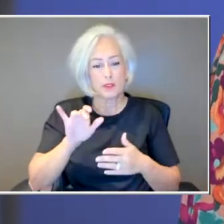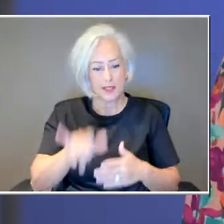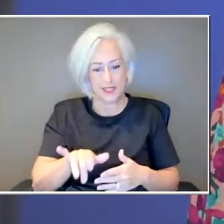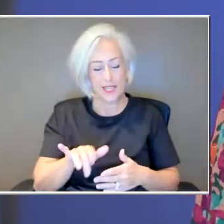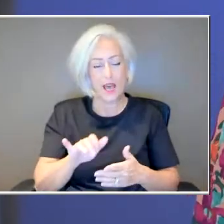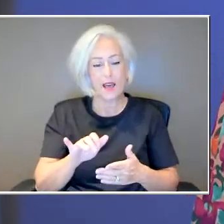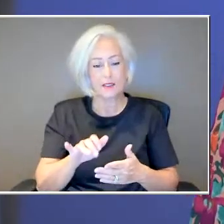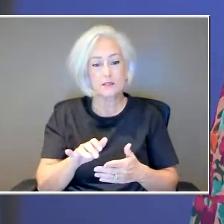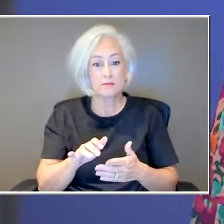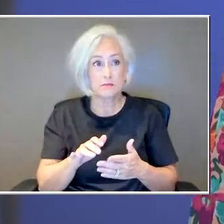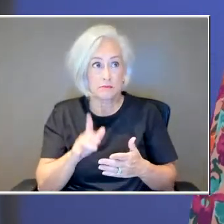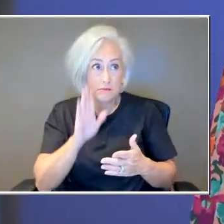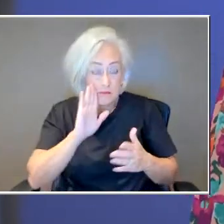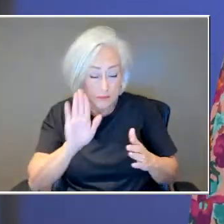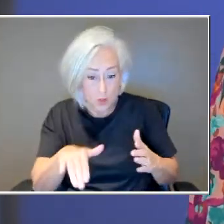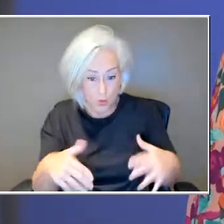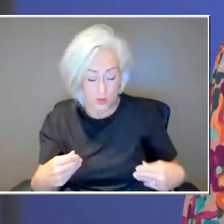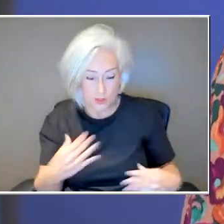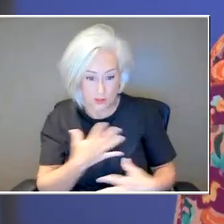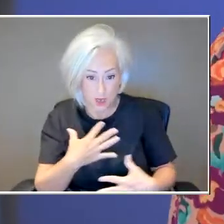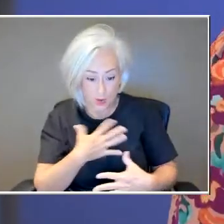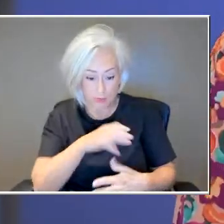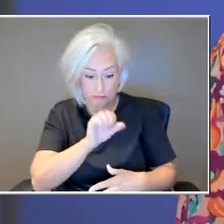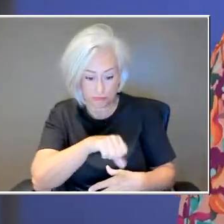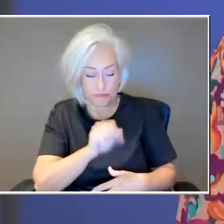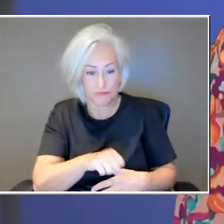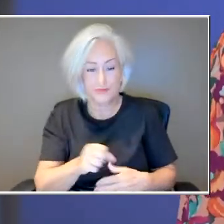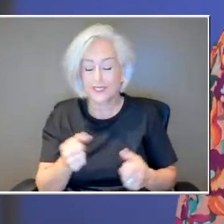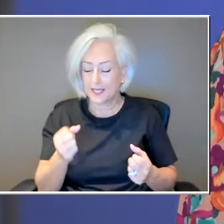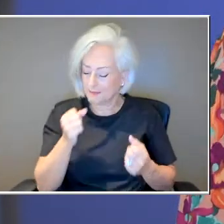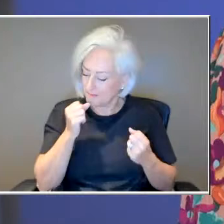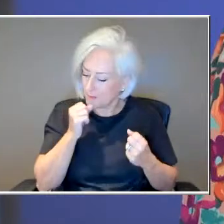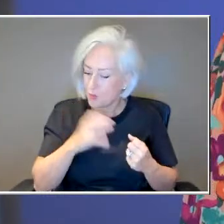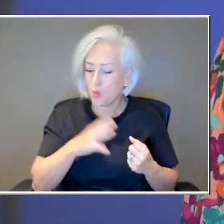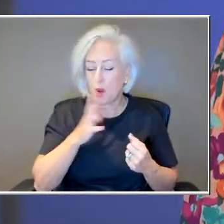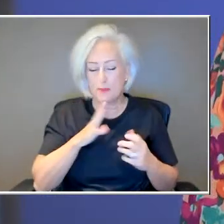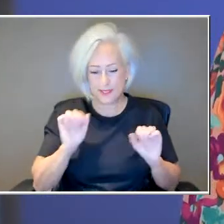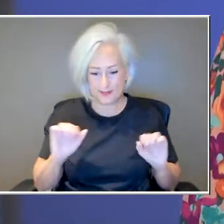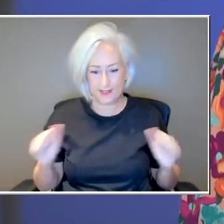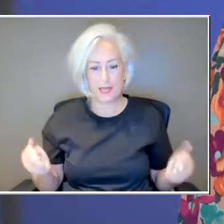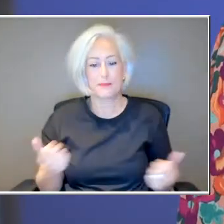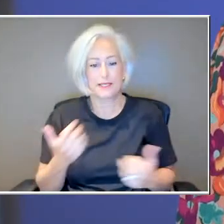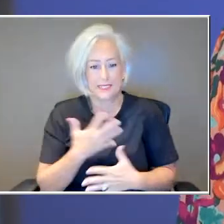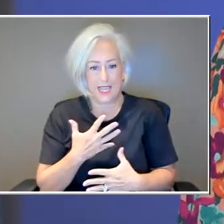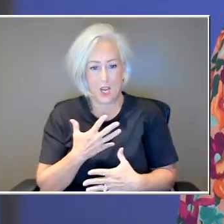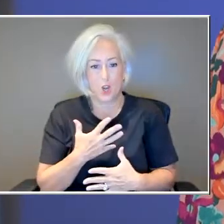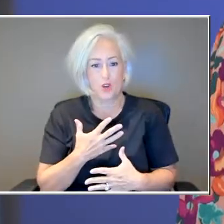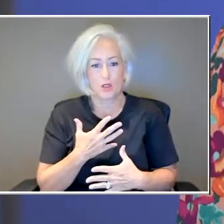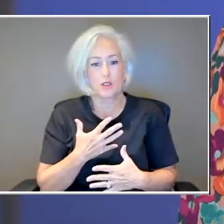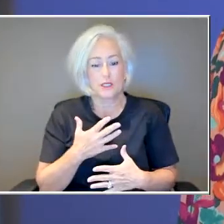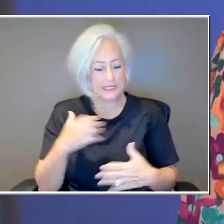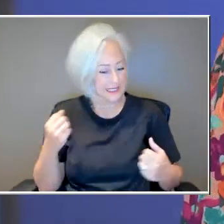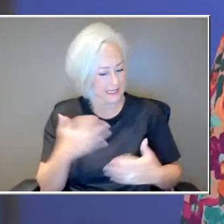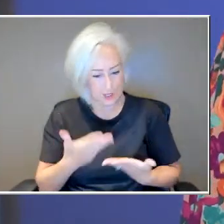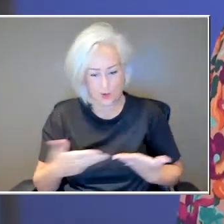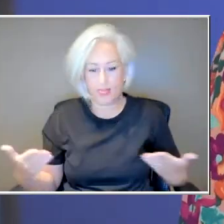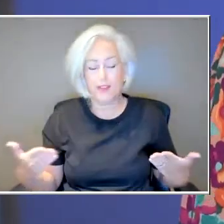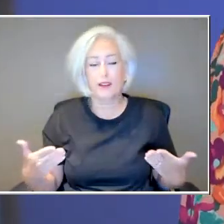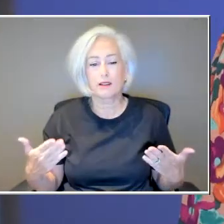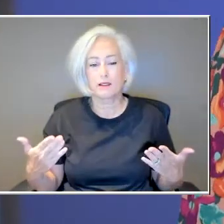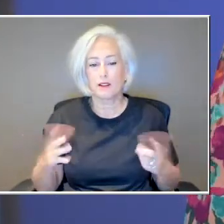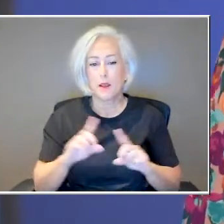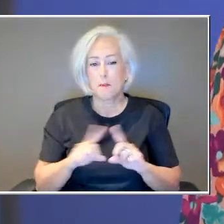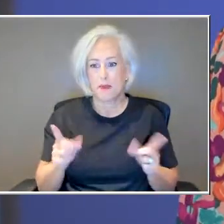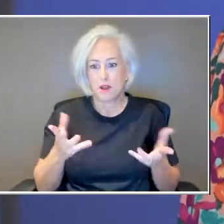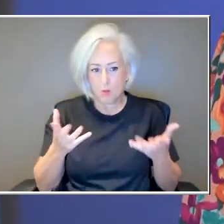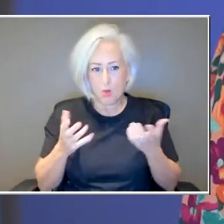though it was scary, and I know women are scared, and it is a scary thing, but you know, I wanted to do everything I